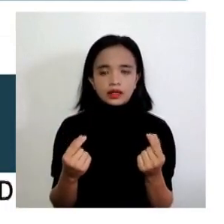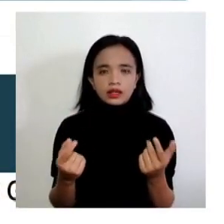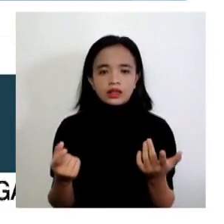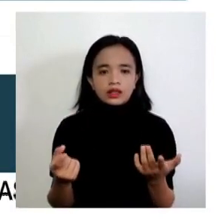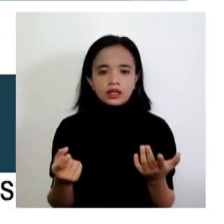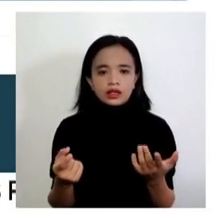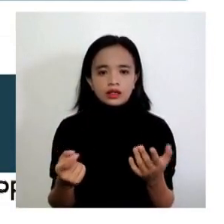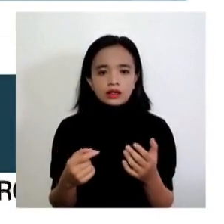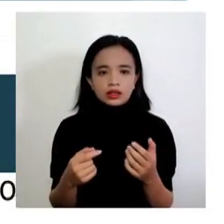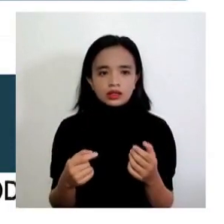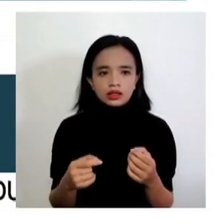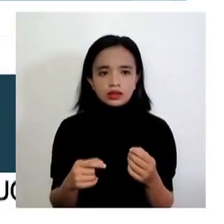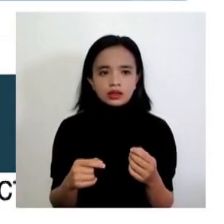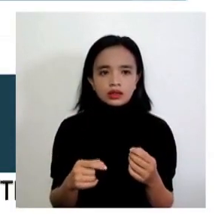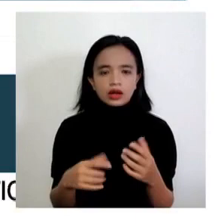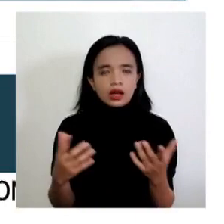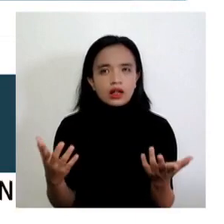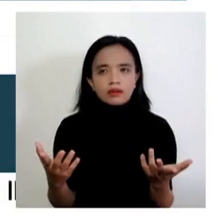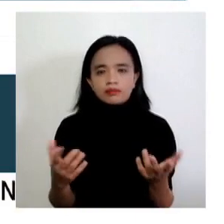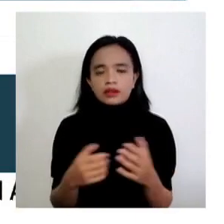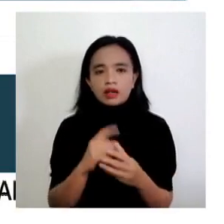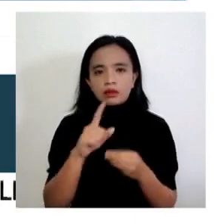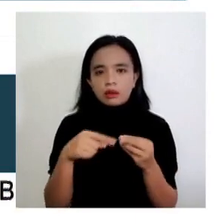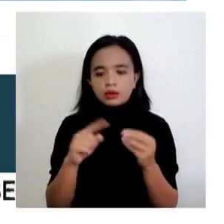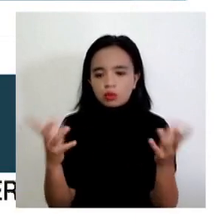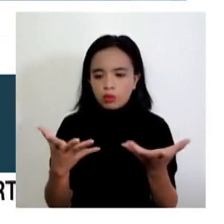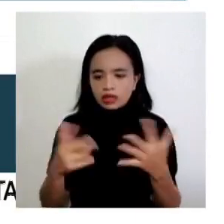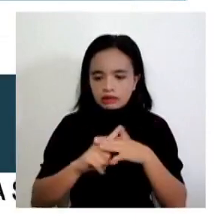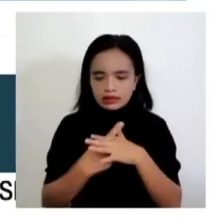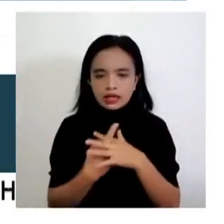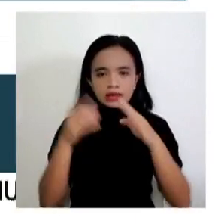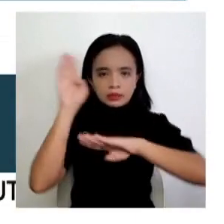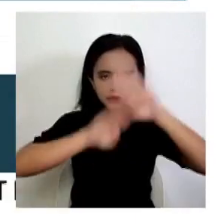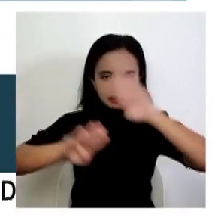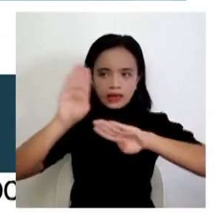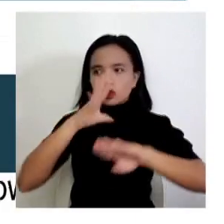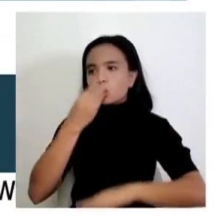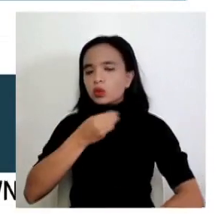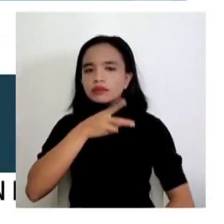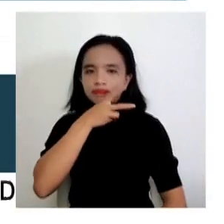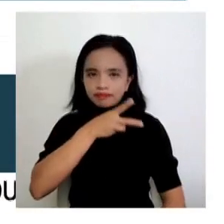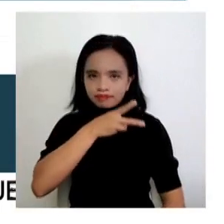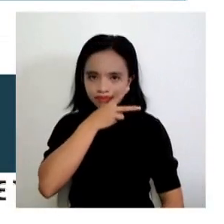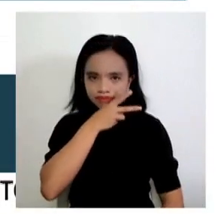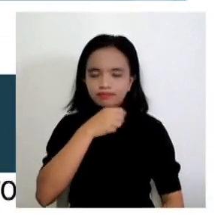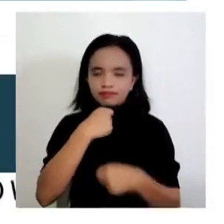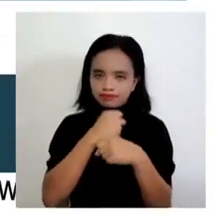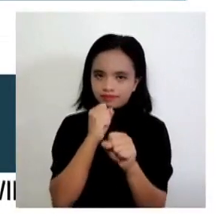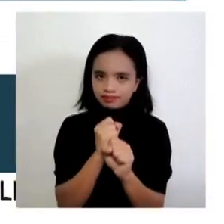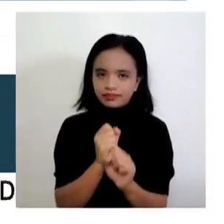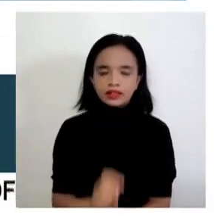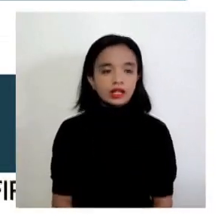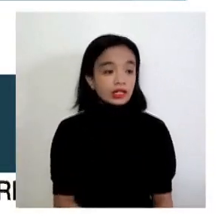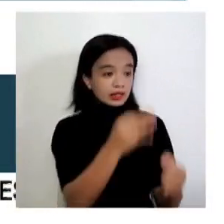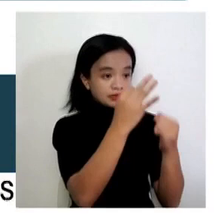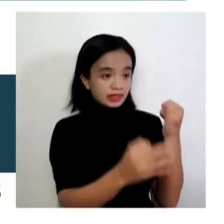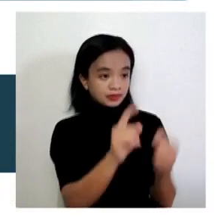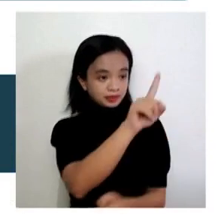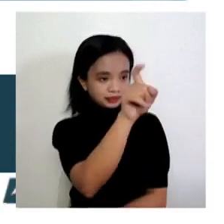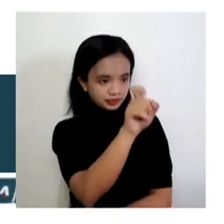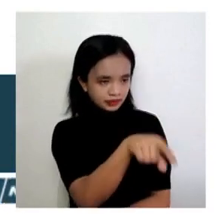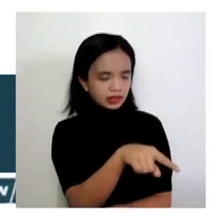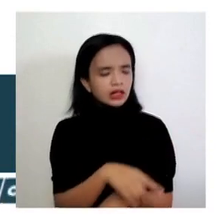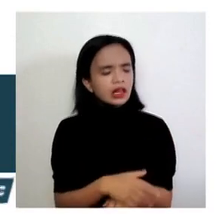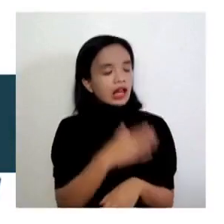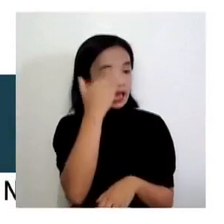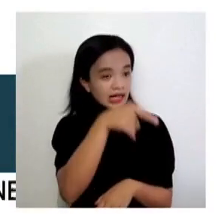to root out the roots of this problem and the syndicates that are creating them. Okay, final question, Madam Senator, because